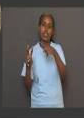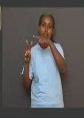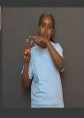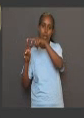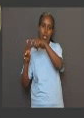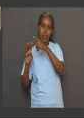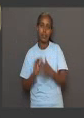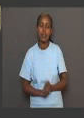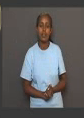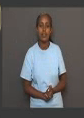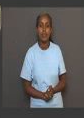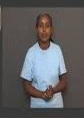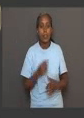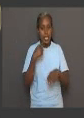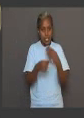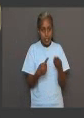times pi.